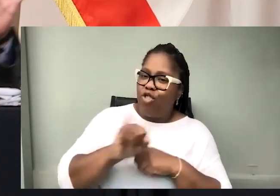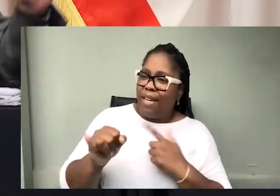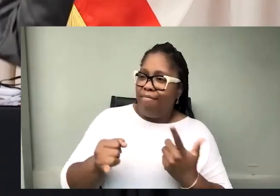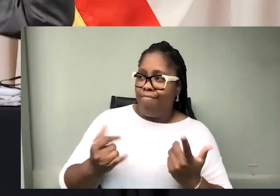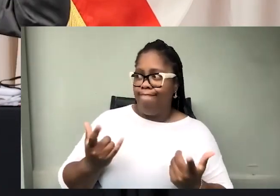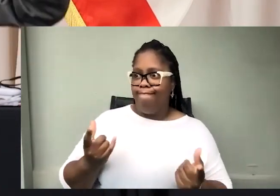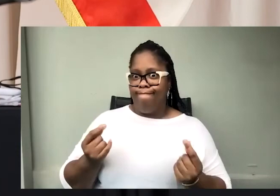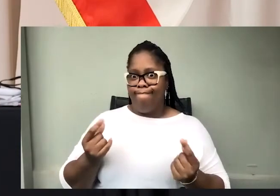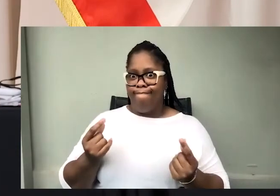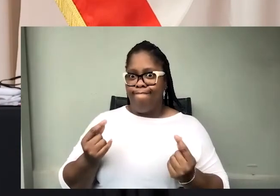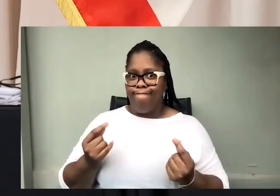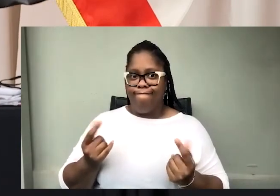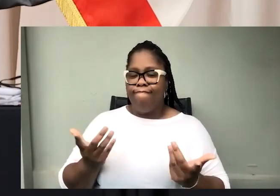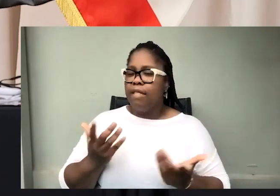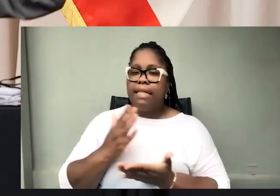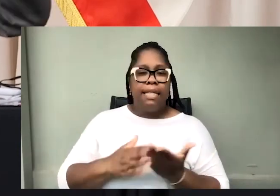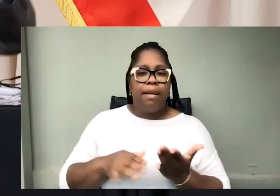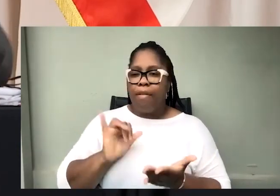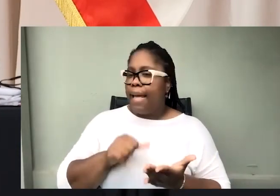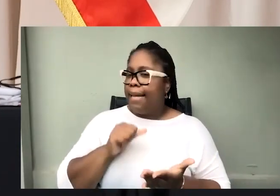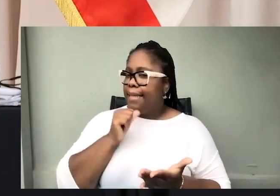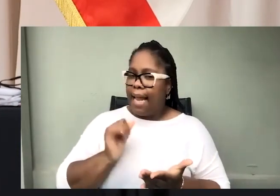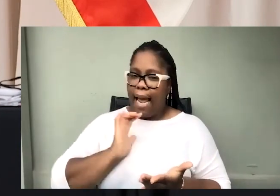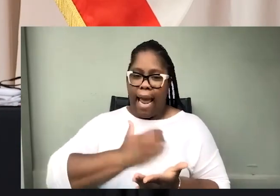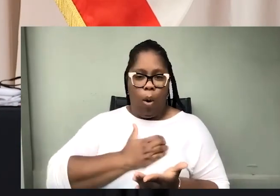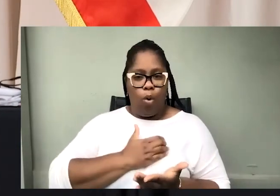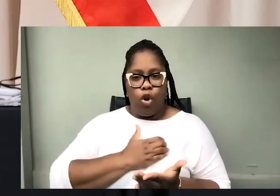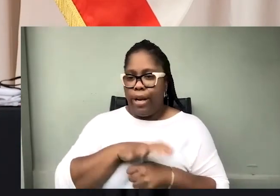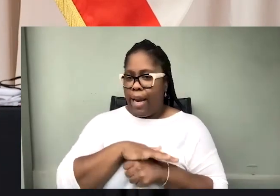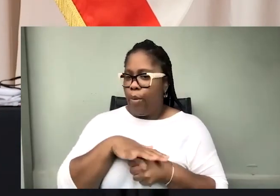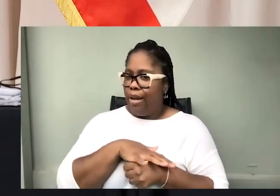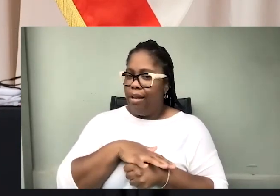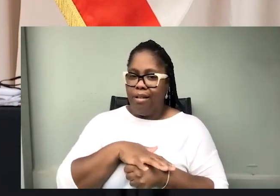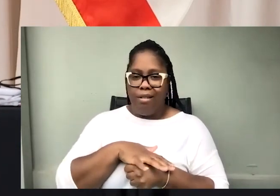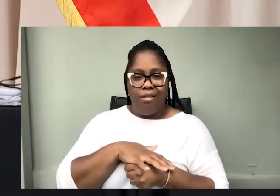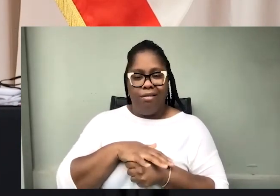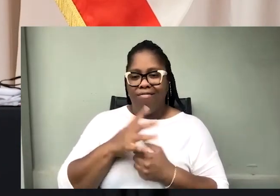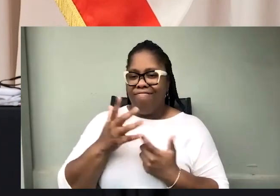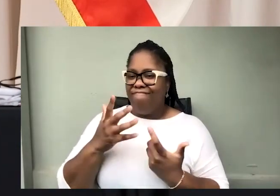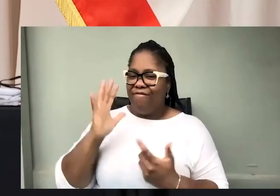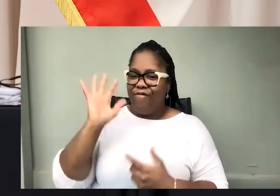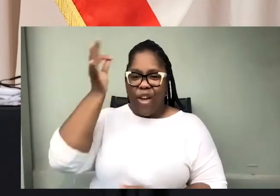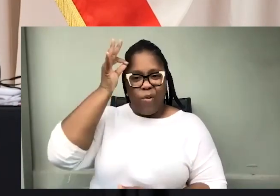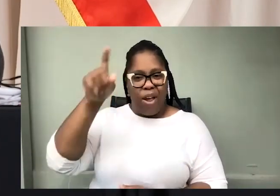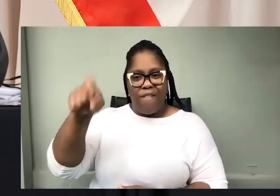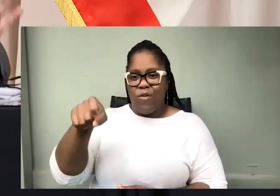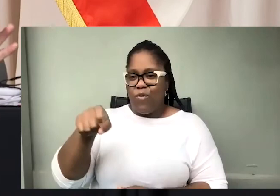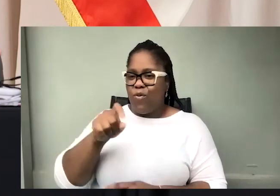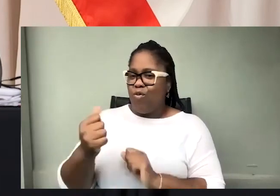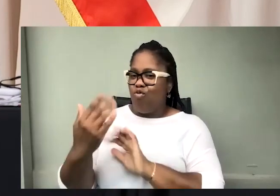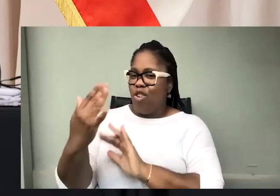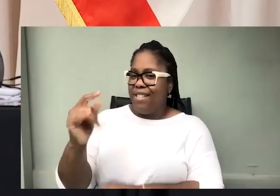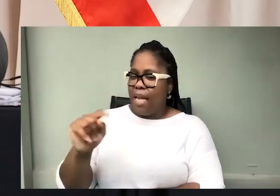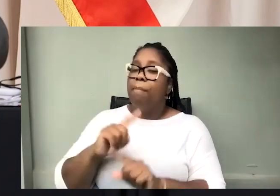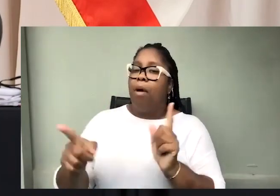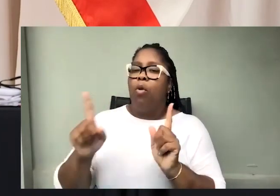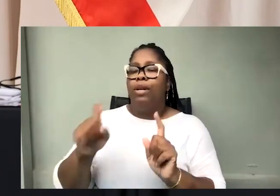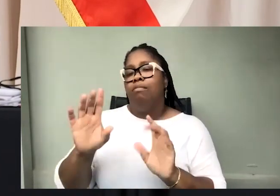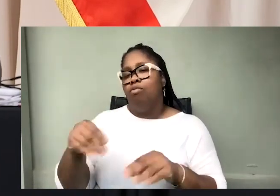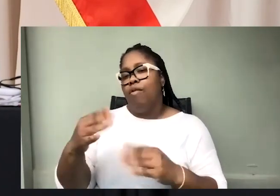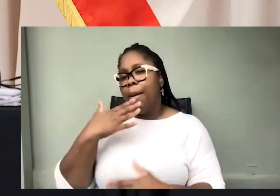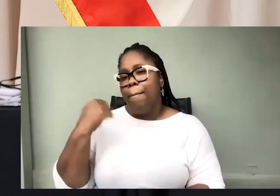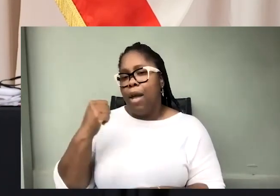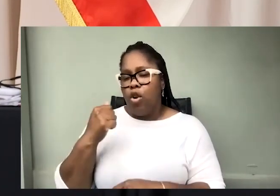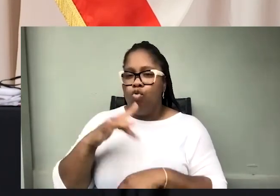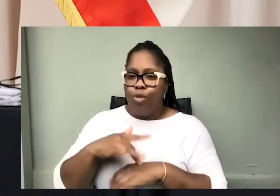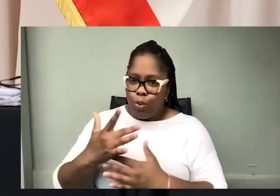with that? Some of this is honestly above our level. It's federal. But I think at the very least what we can do is try to get better resources out there and